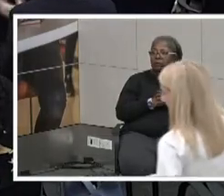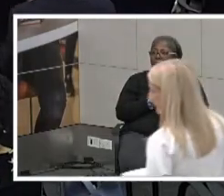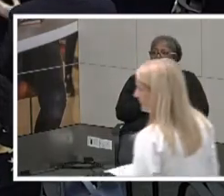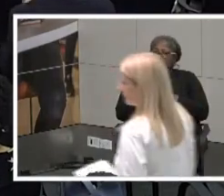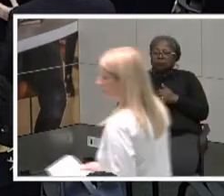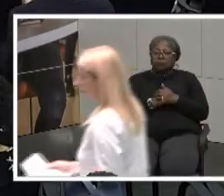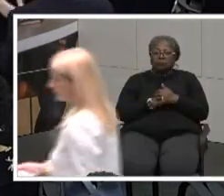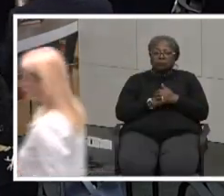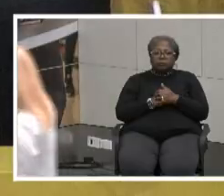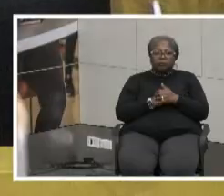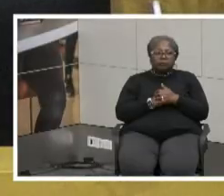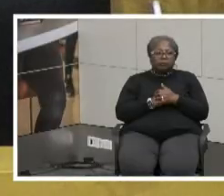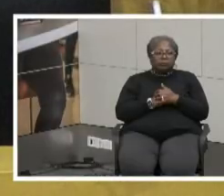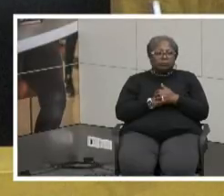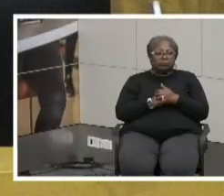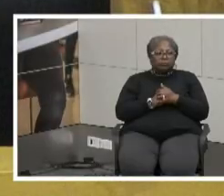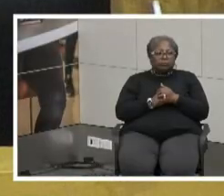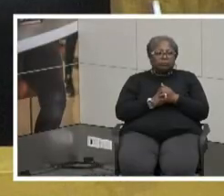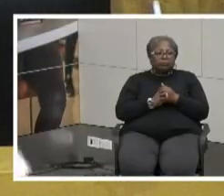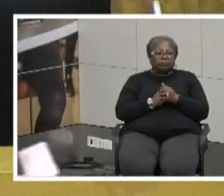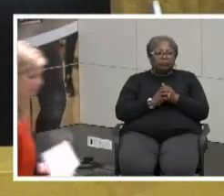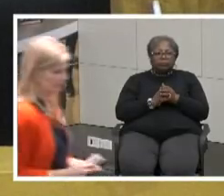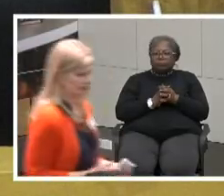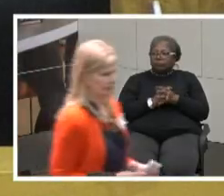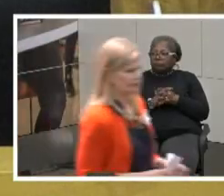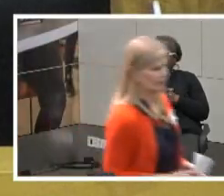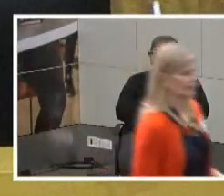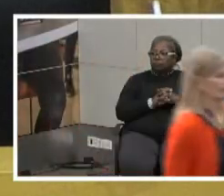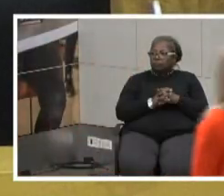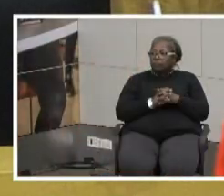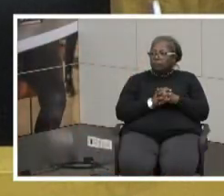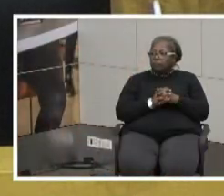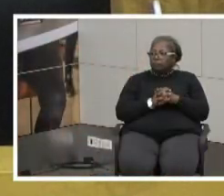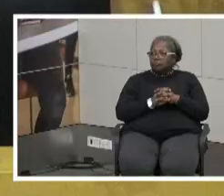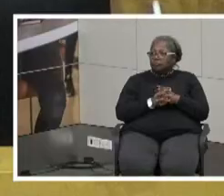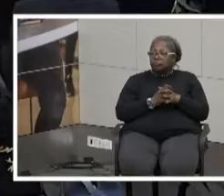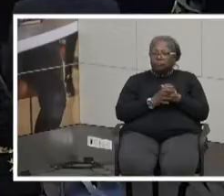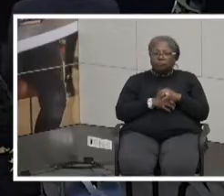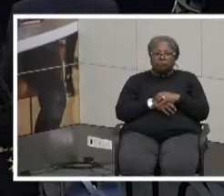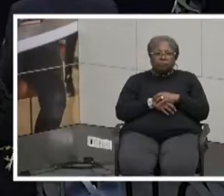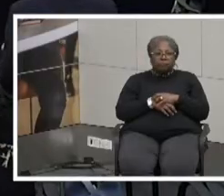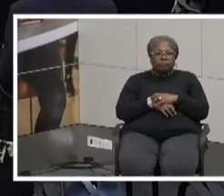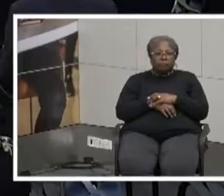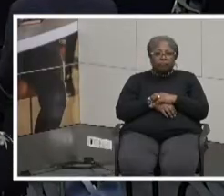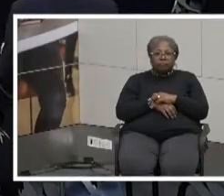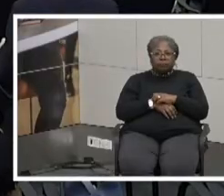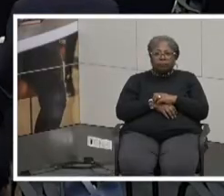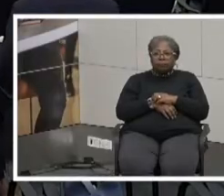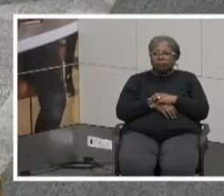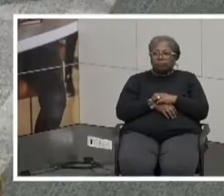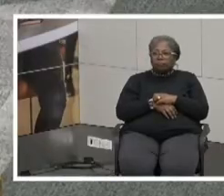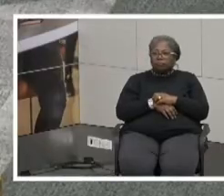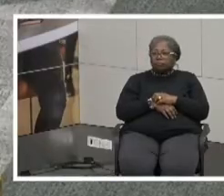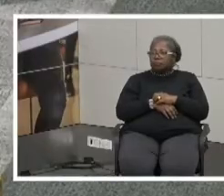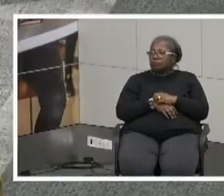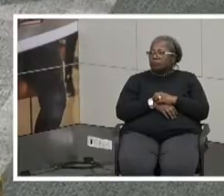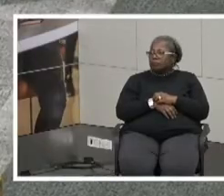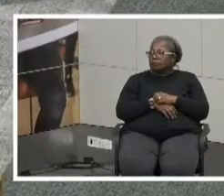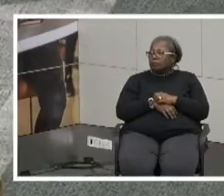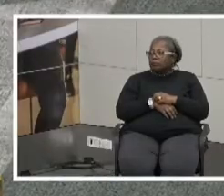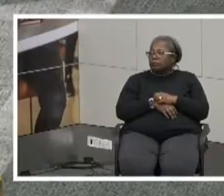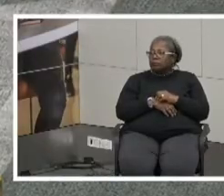decline our next speaker I believe is Miss Cole yes ma'am please go